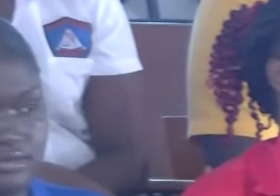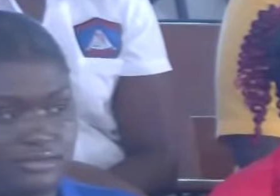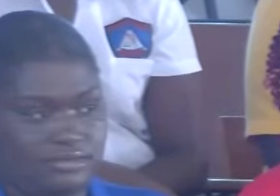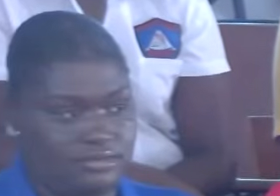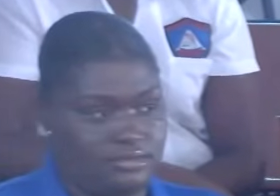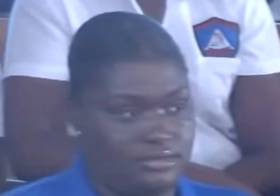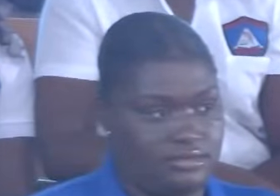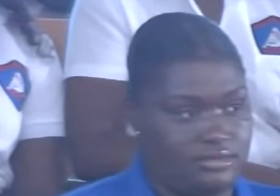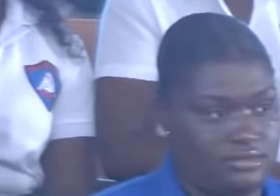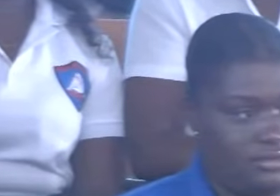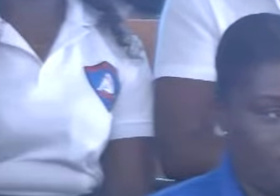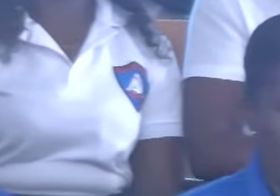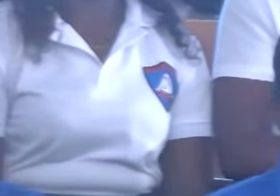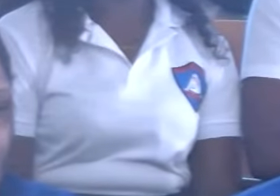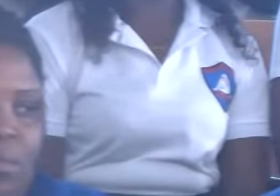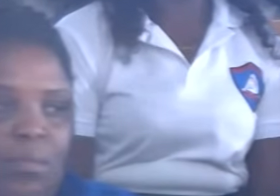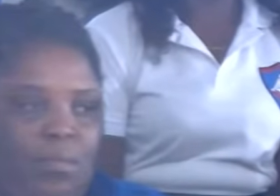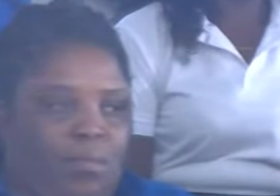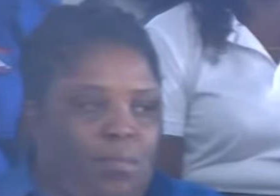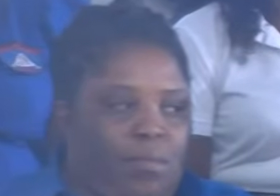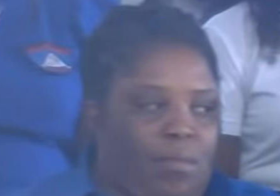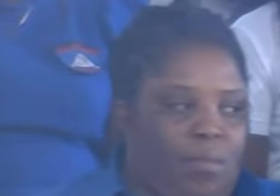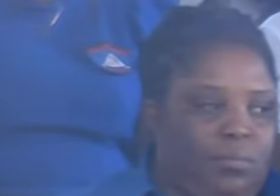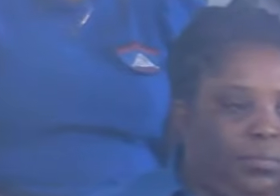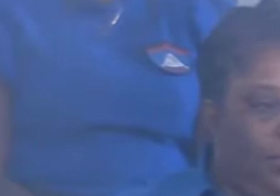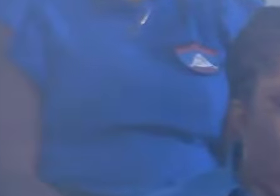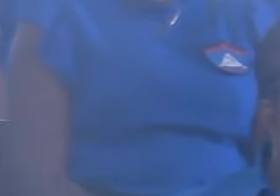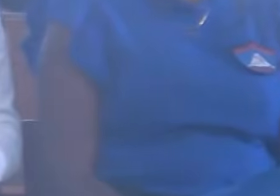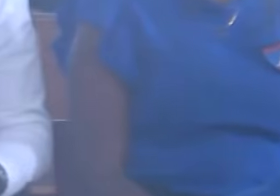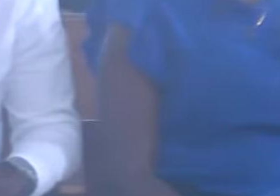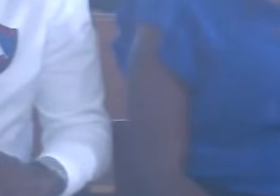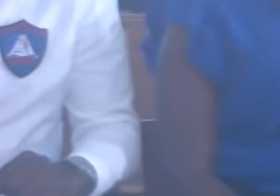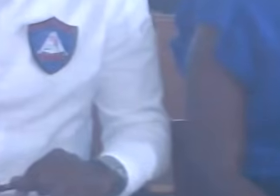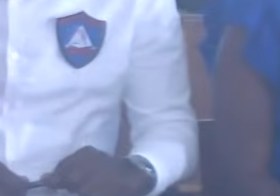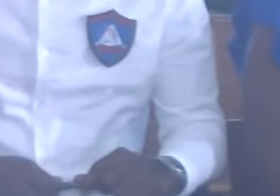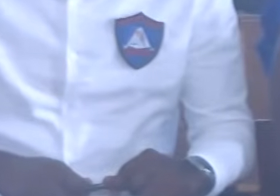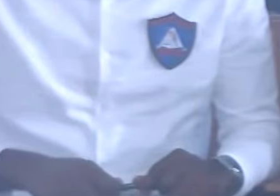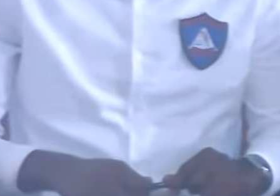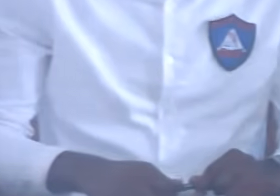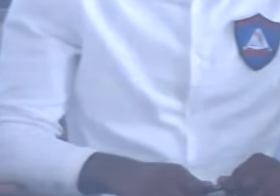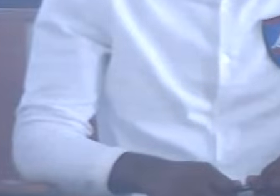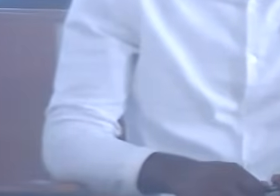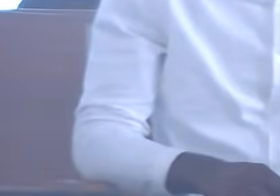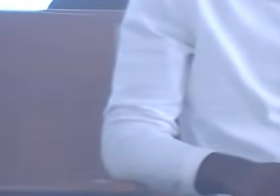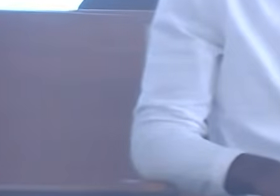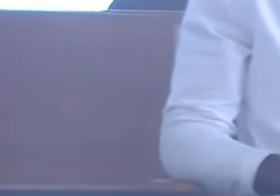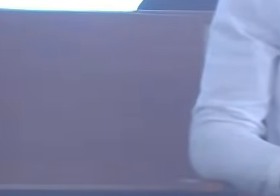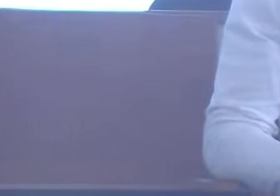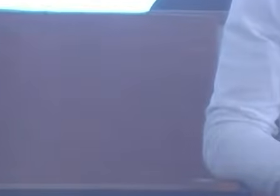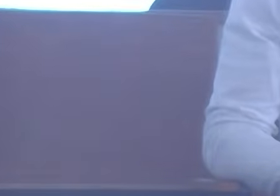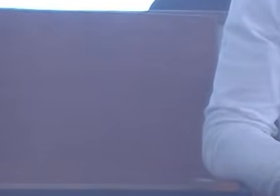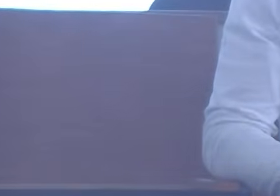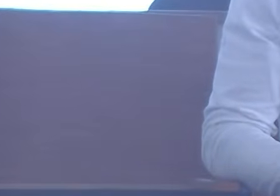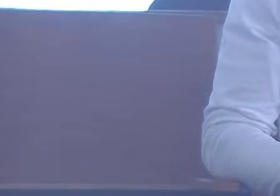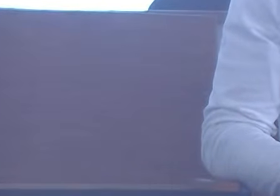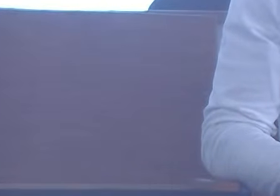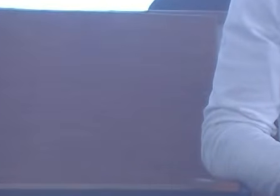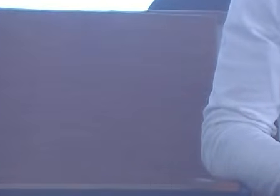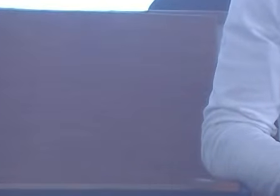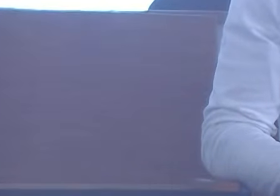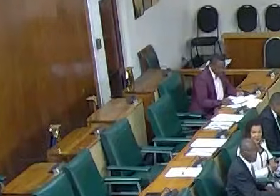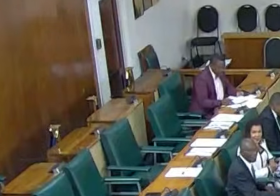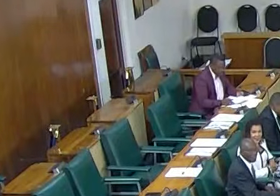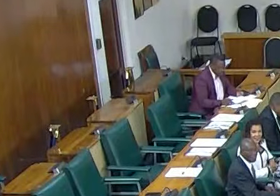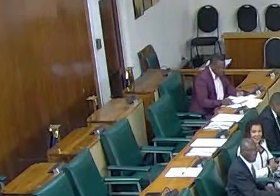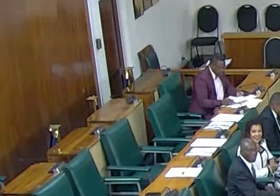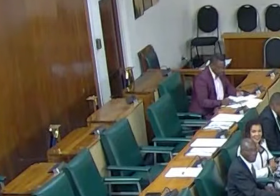20 students and their lecturers who are here with us in the gallery. I am also pleased to welcome